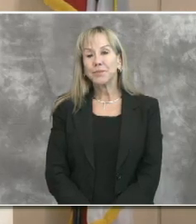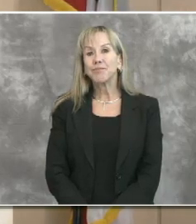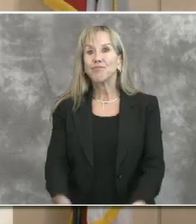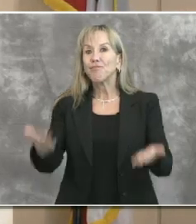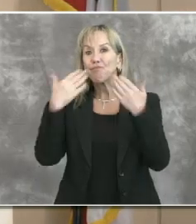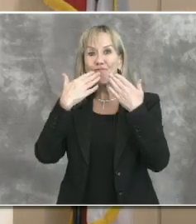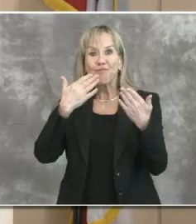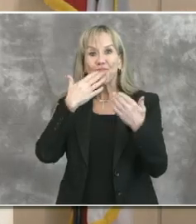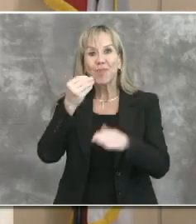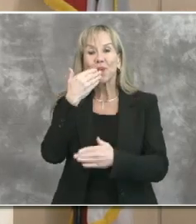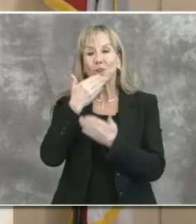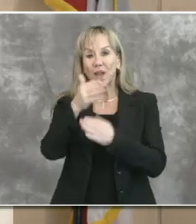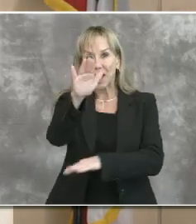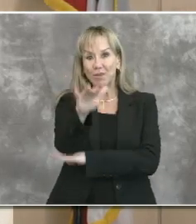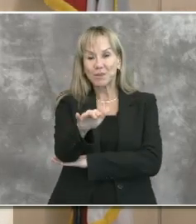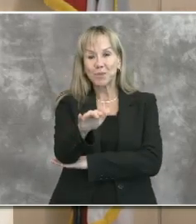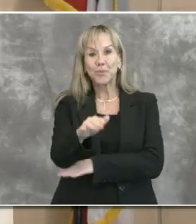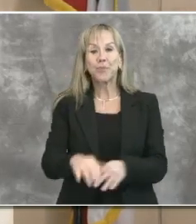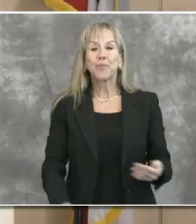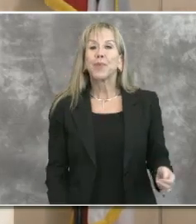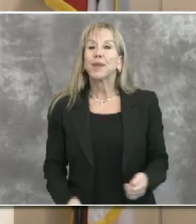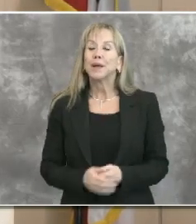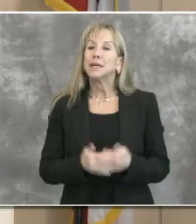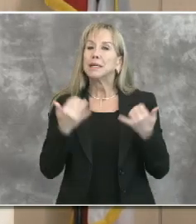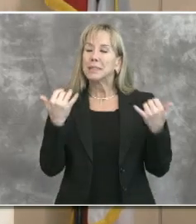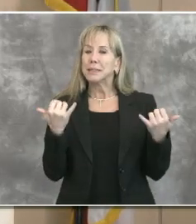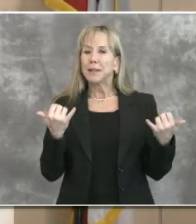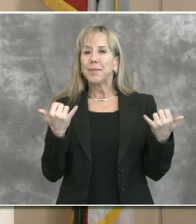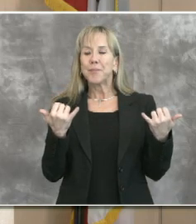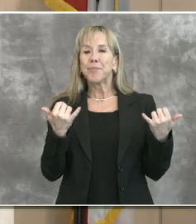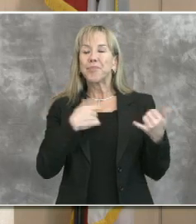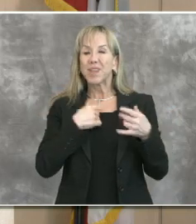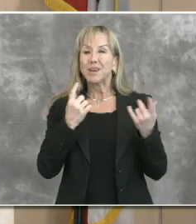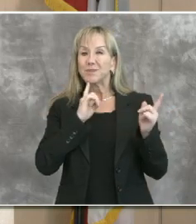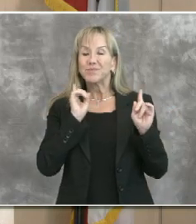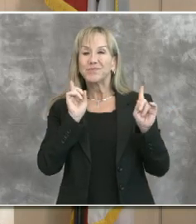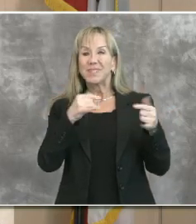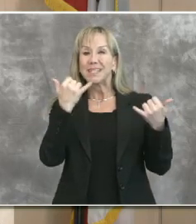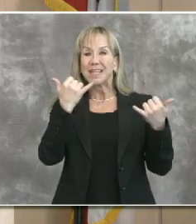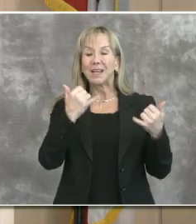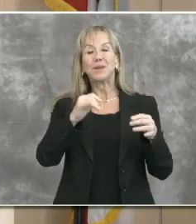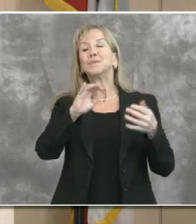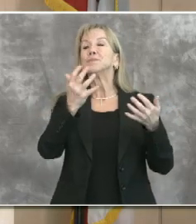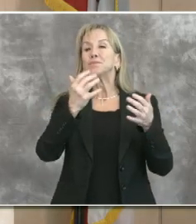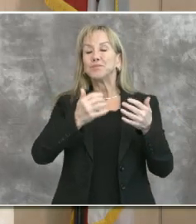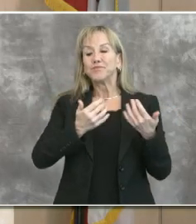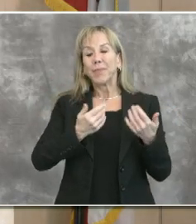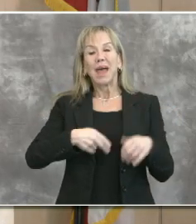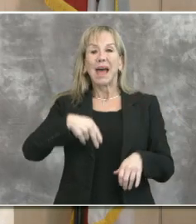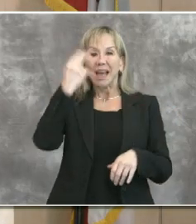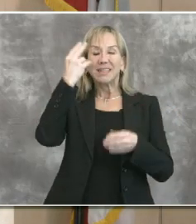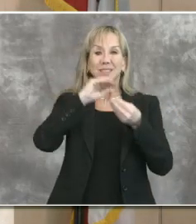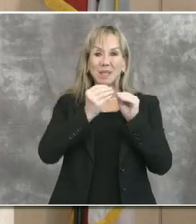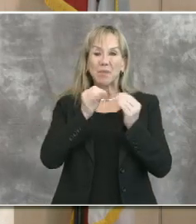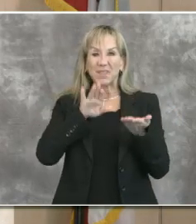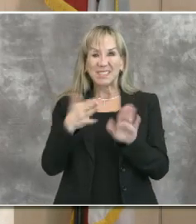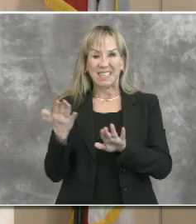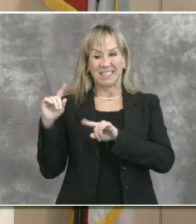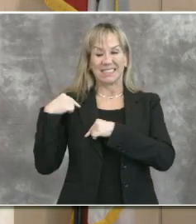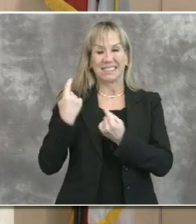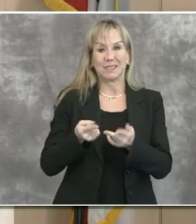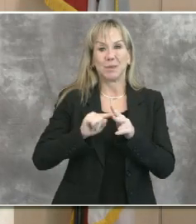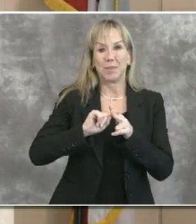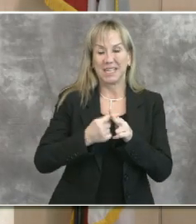Thank you, and good afternoon. Today we are reporting, unfortunately, the single highest number of deaths since the start of the